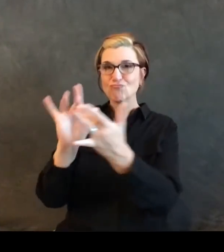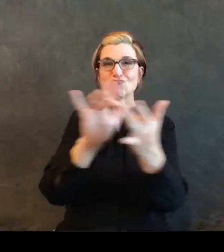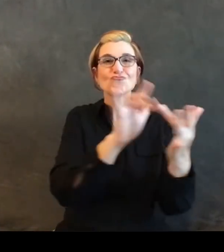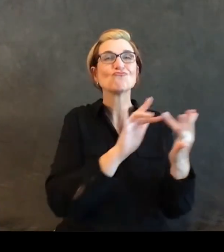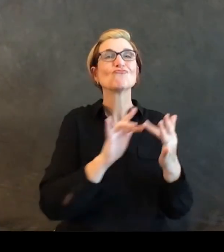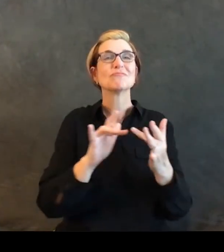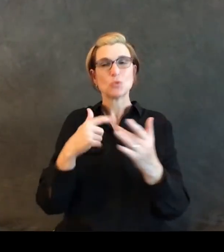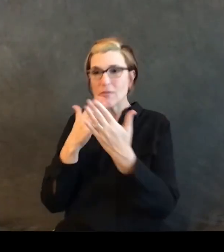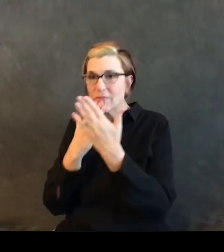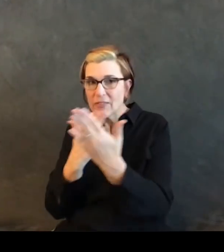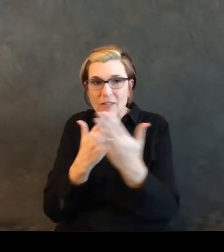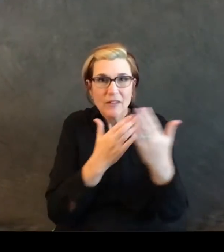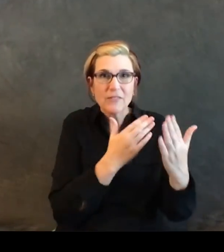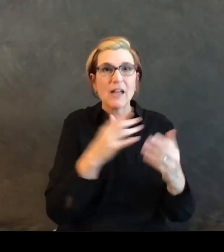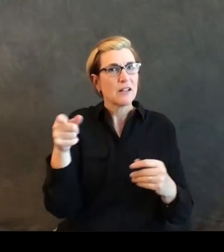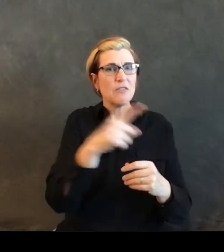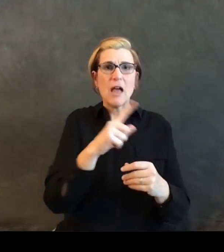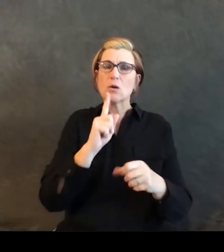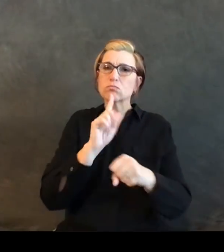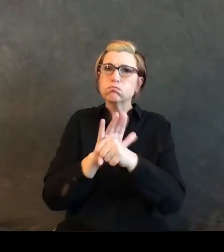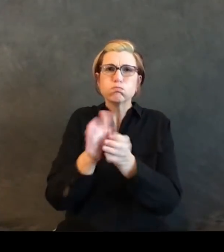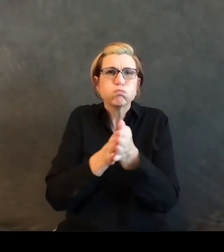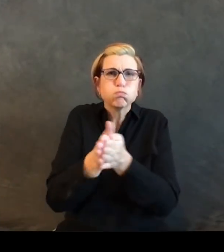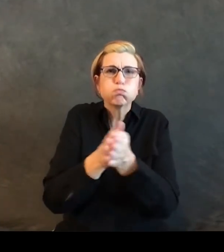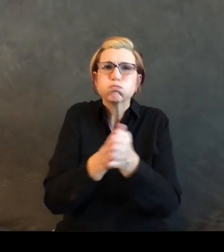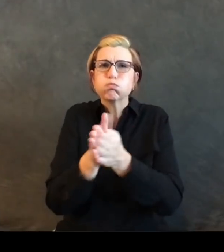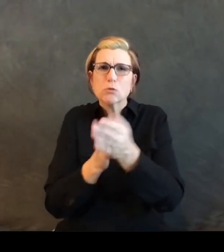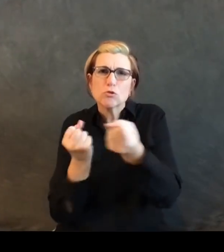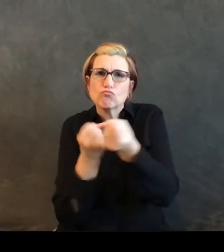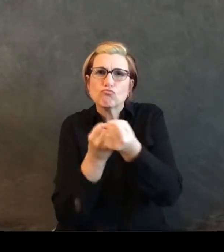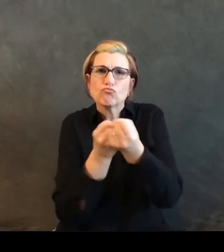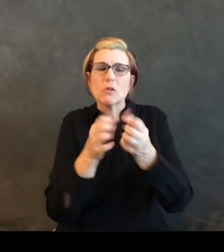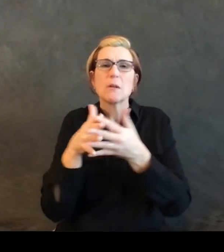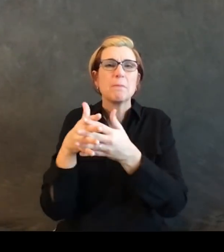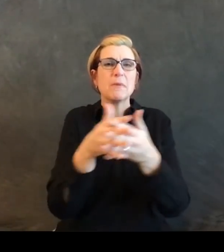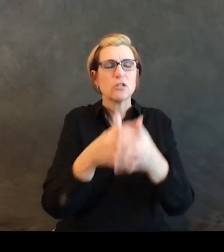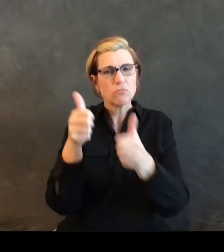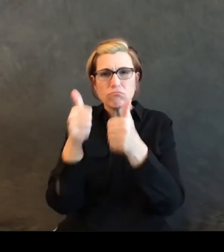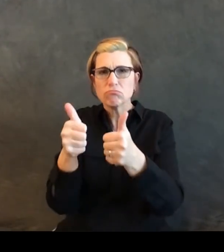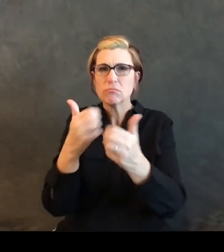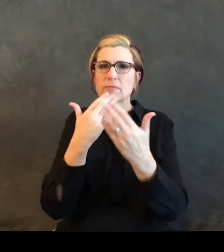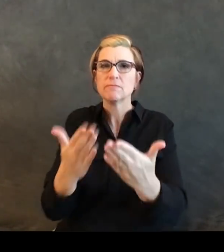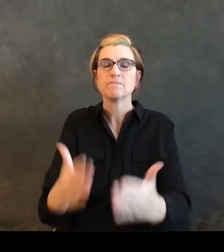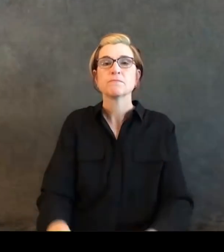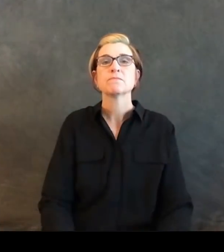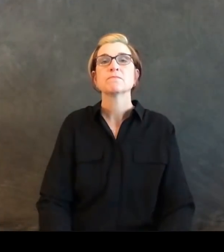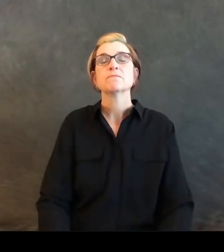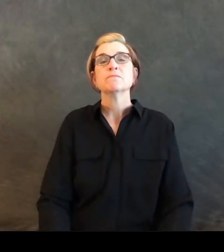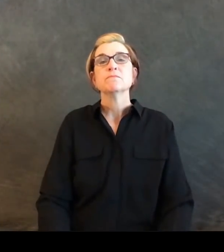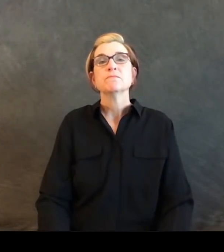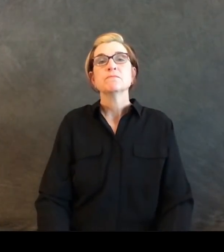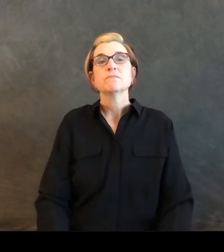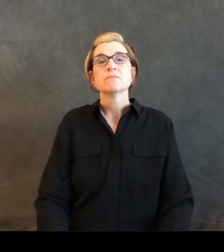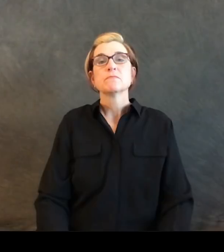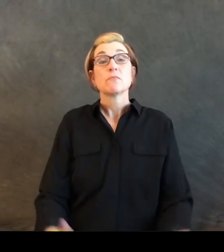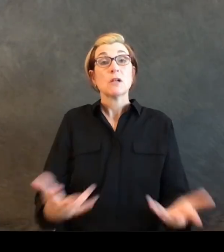and unwavering devotion to American people, to American families, to our